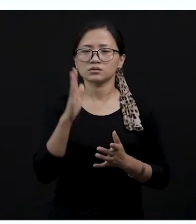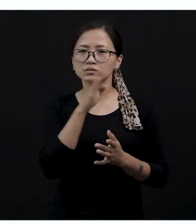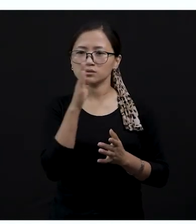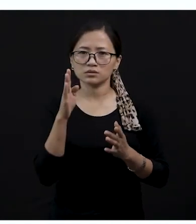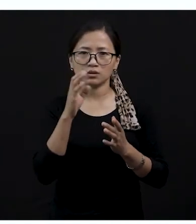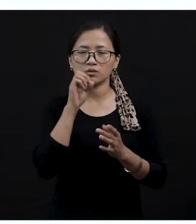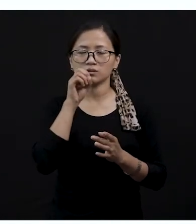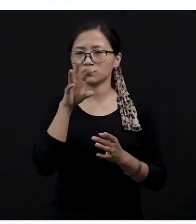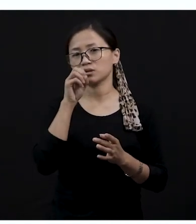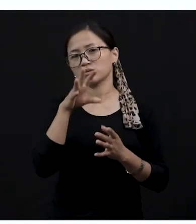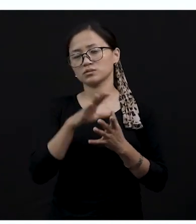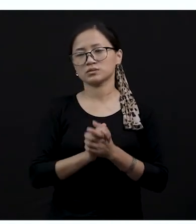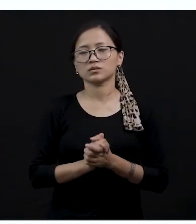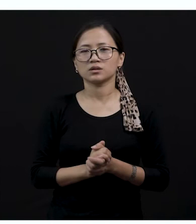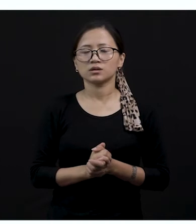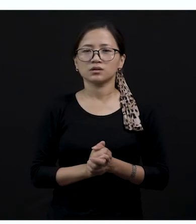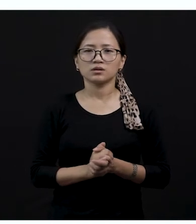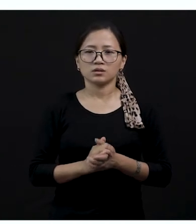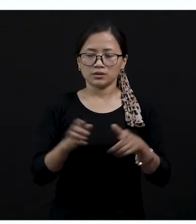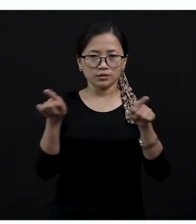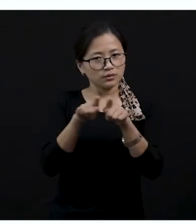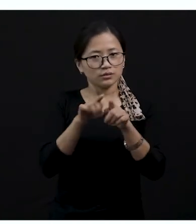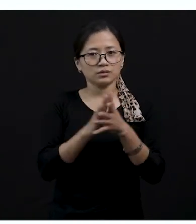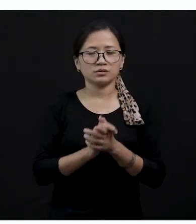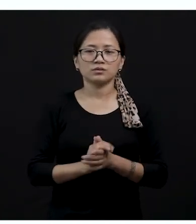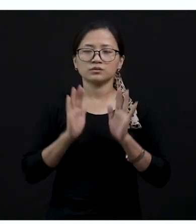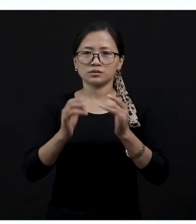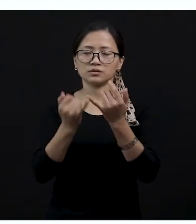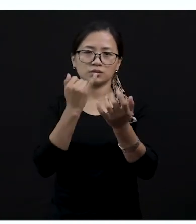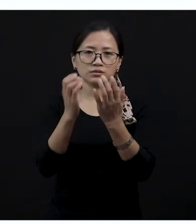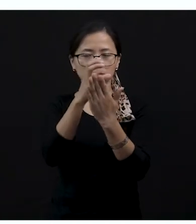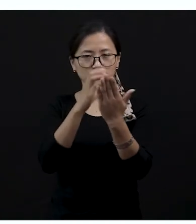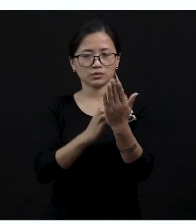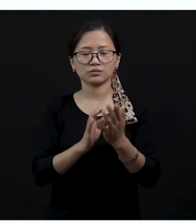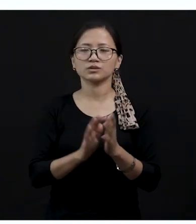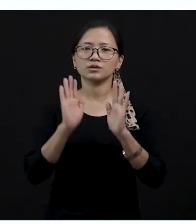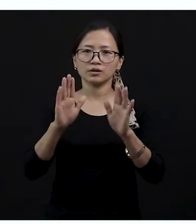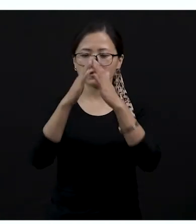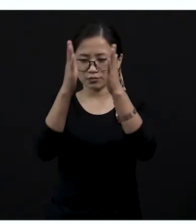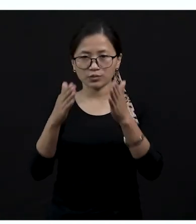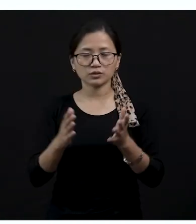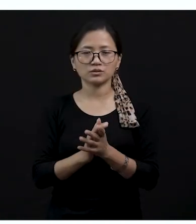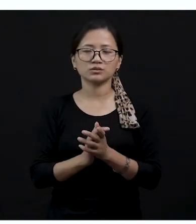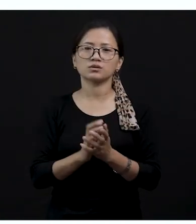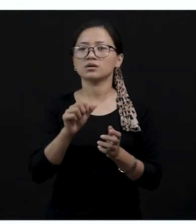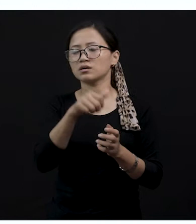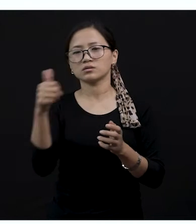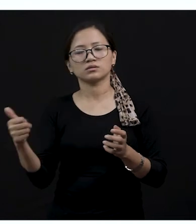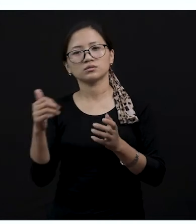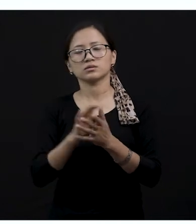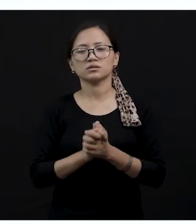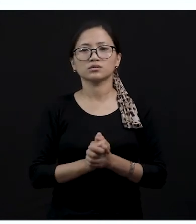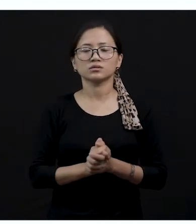sounds similar, okay, those similar sounds in a poem, they have pattern, right? That means one will rhyme the other,